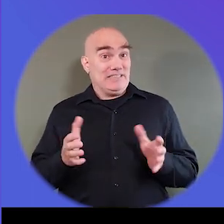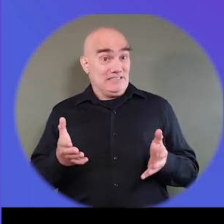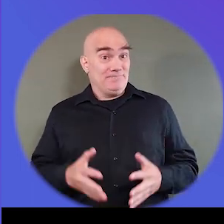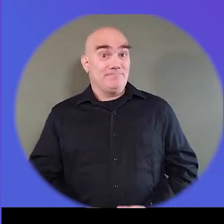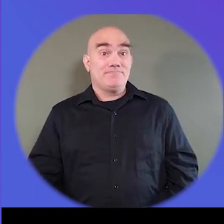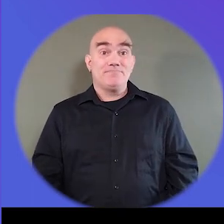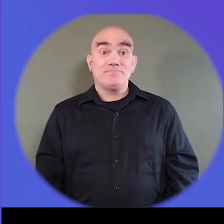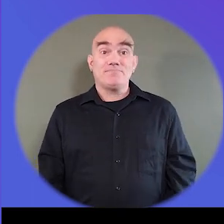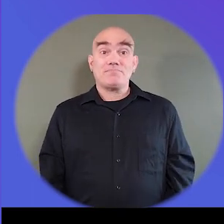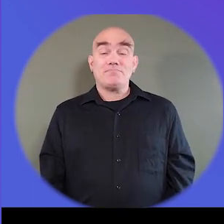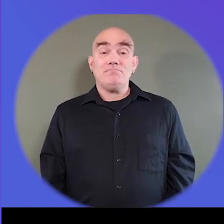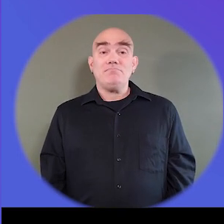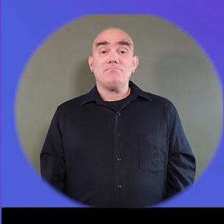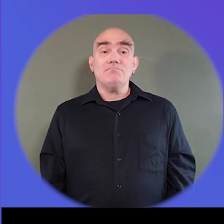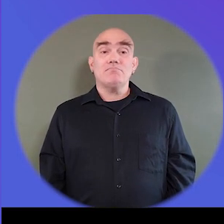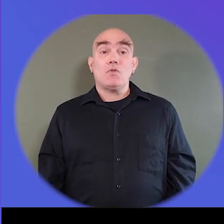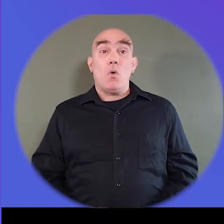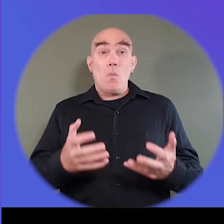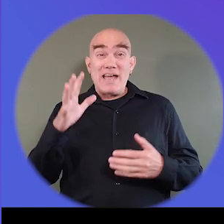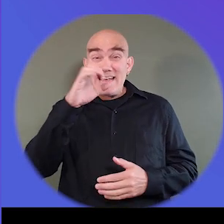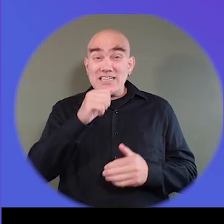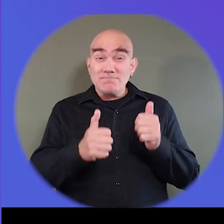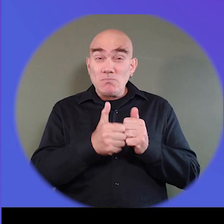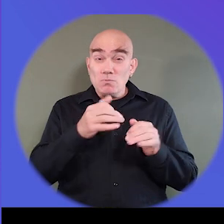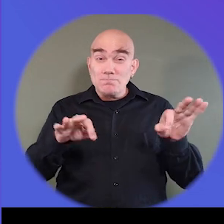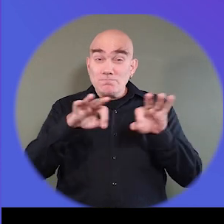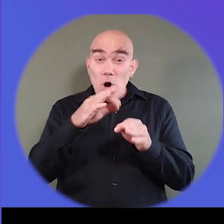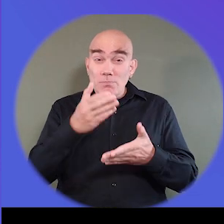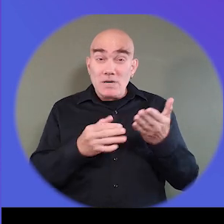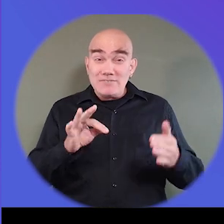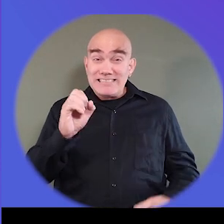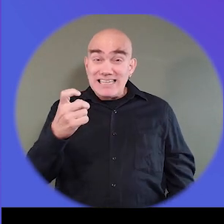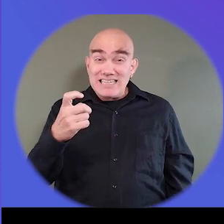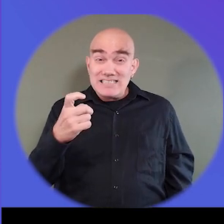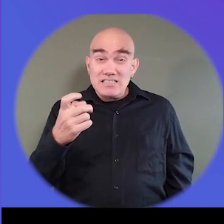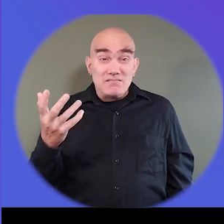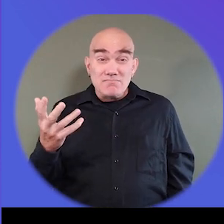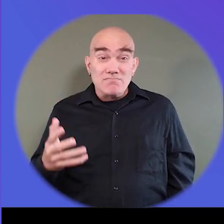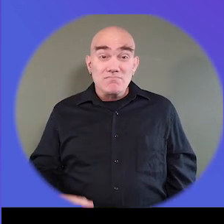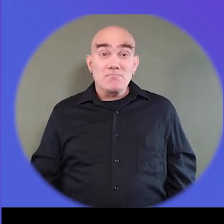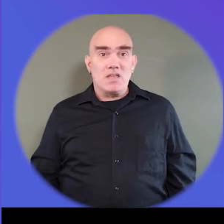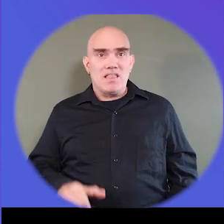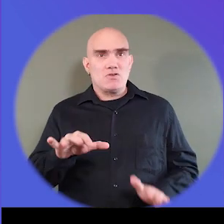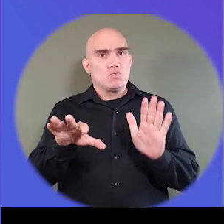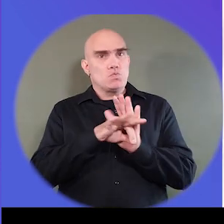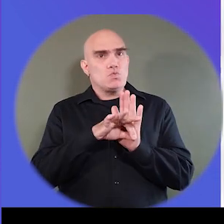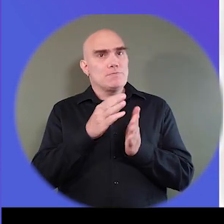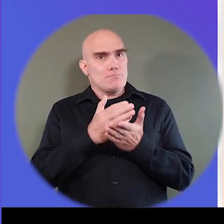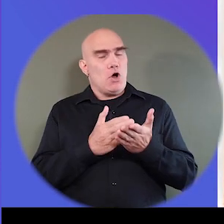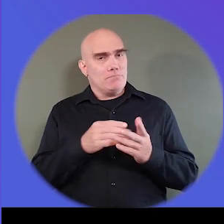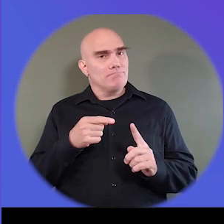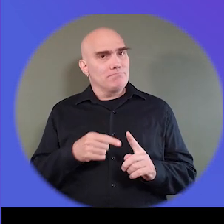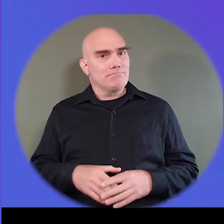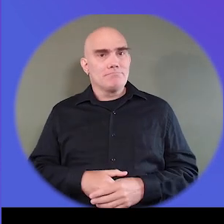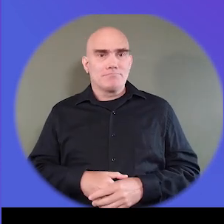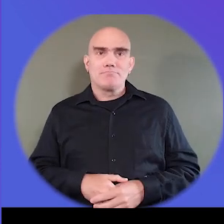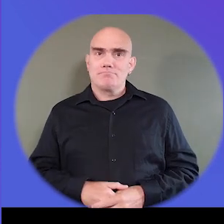Activities. Want to guess the most important part of sex? The choosing